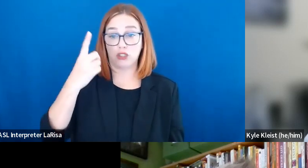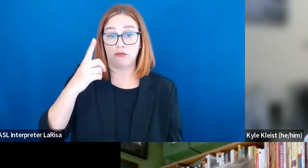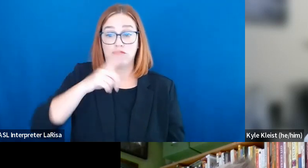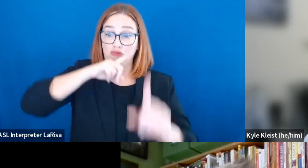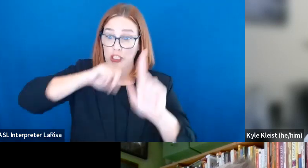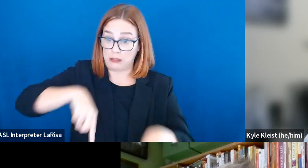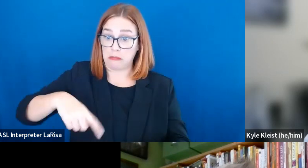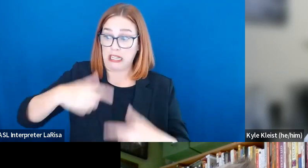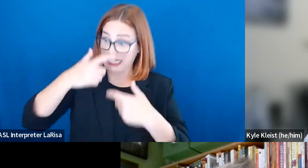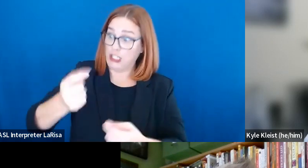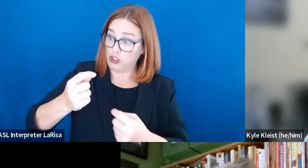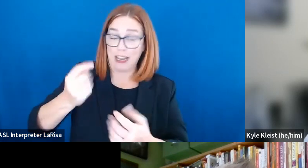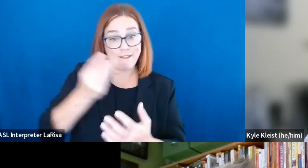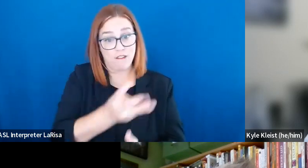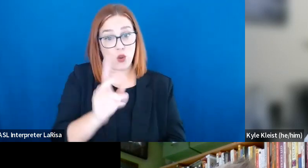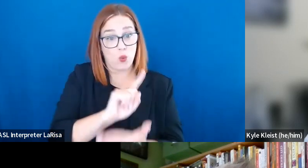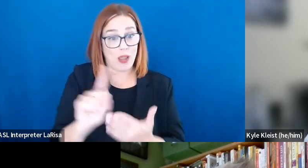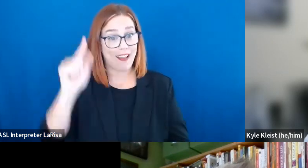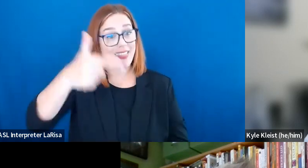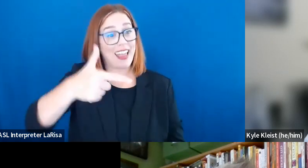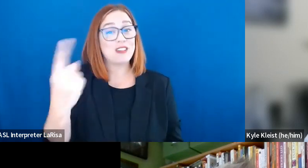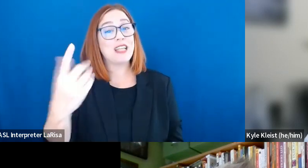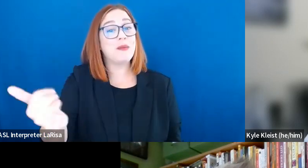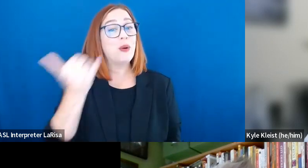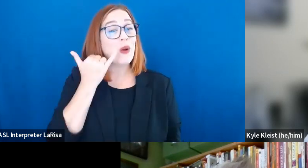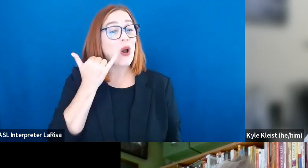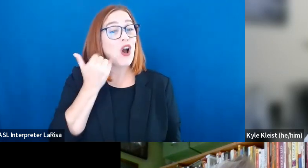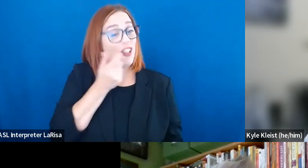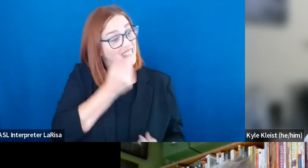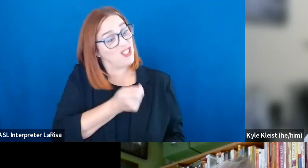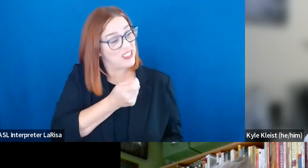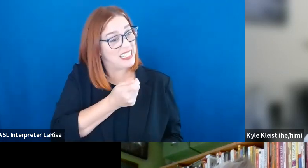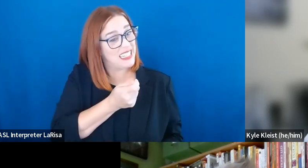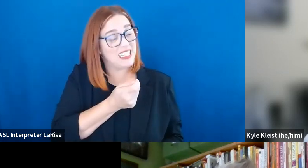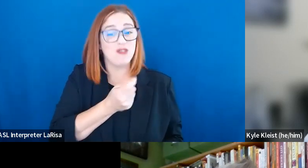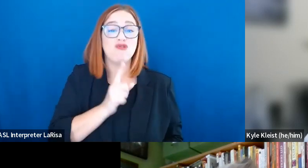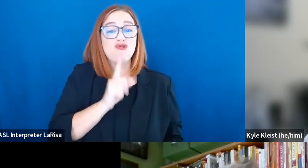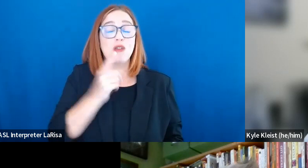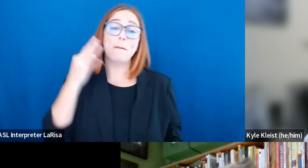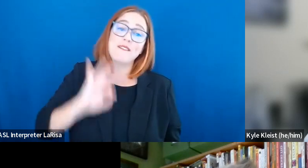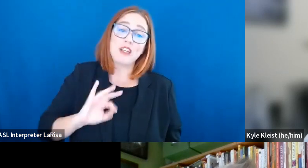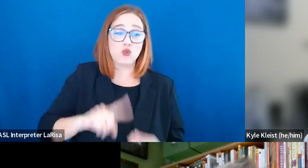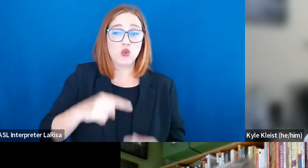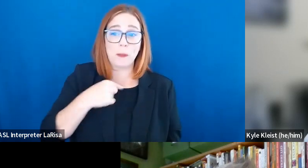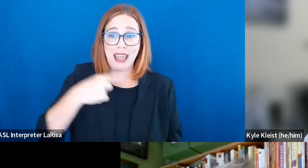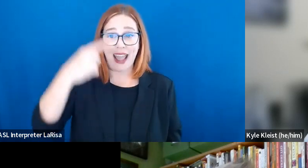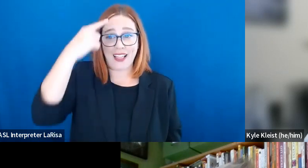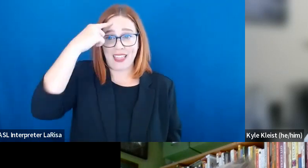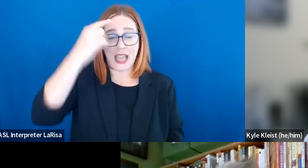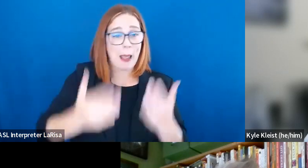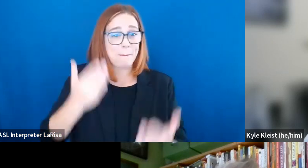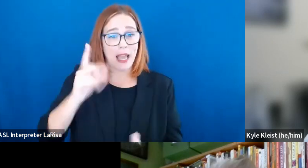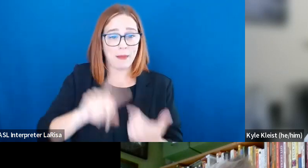And a few weeks later, I got a call asking me if I would be interested. And it was really beneficial to me, I think, and maybe to her